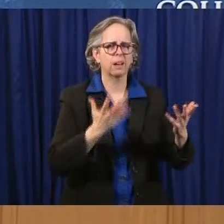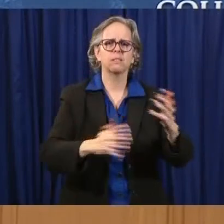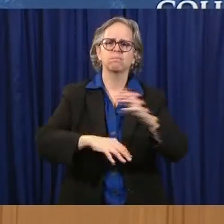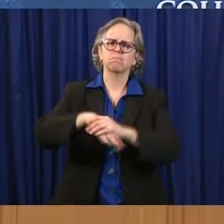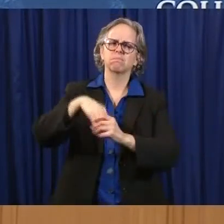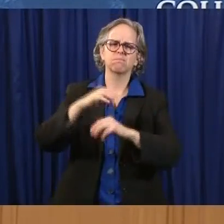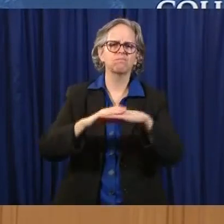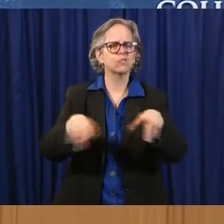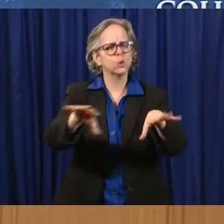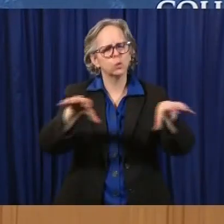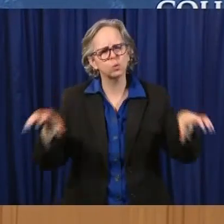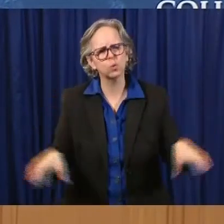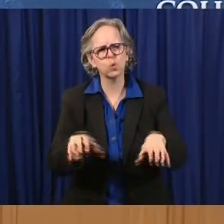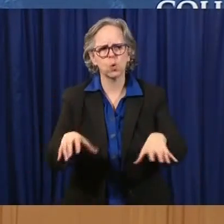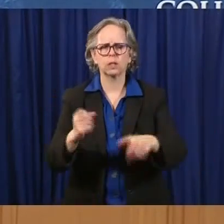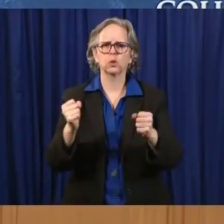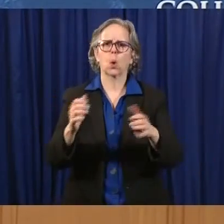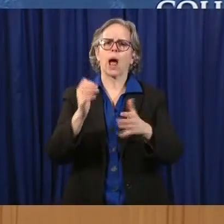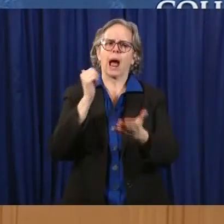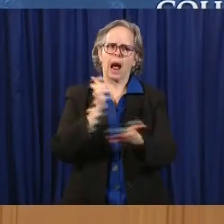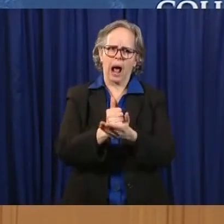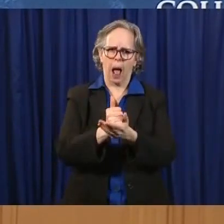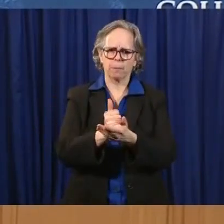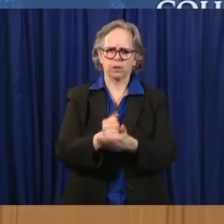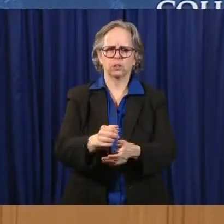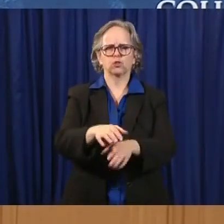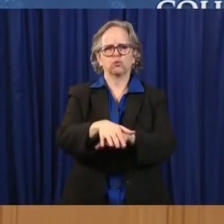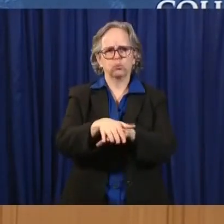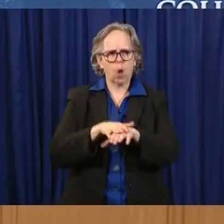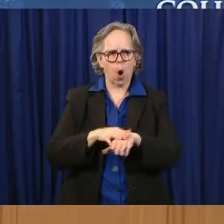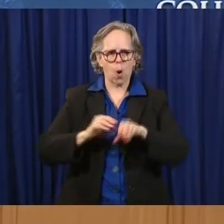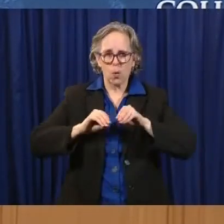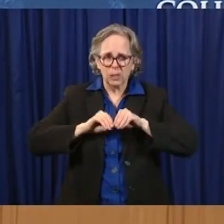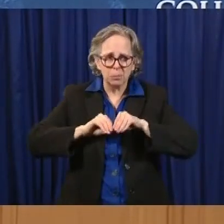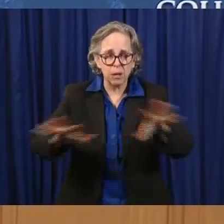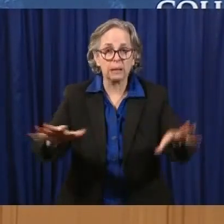medical experts, the leaders of our health systems,